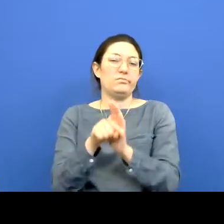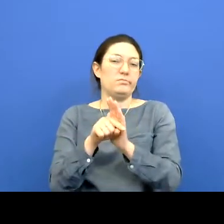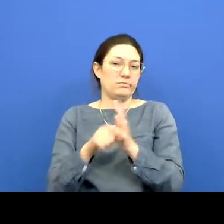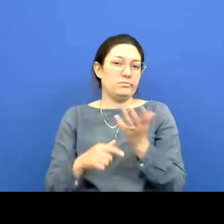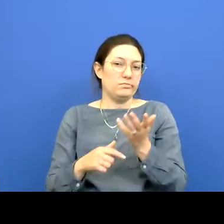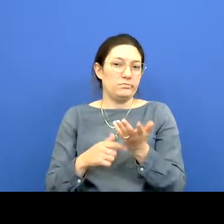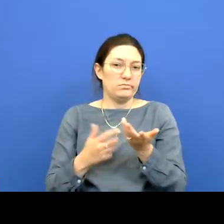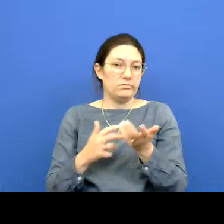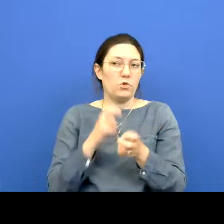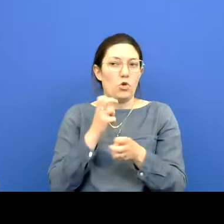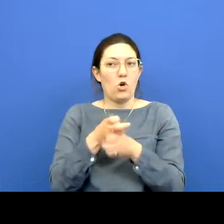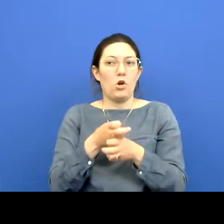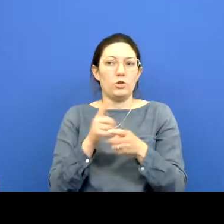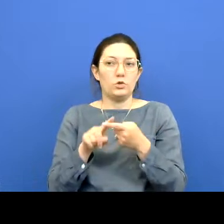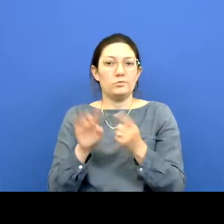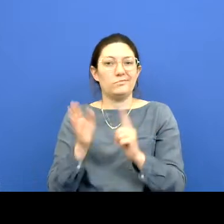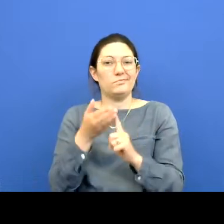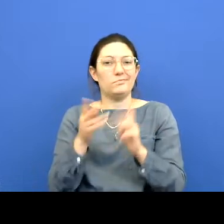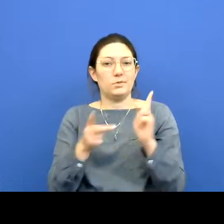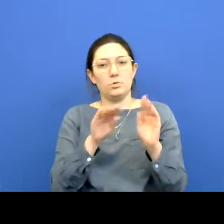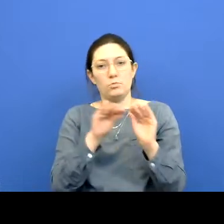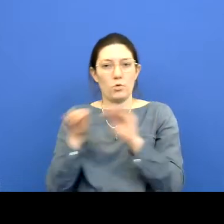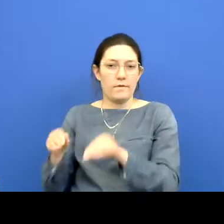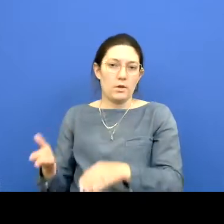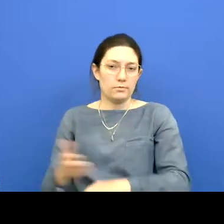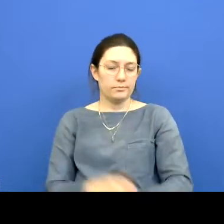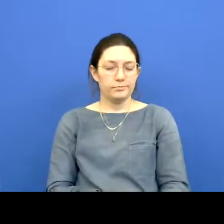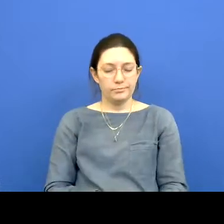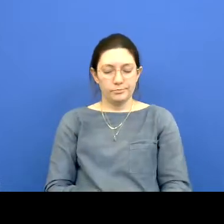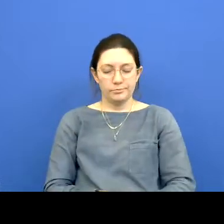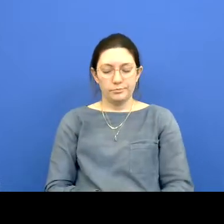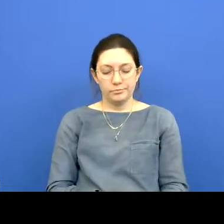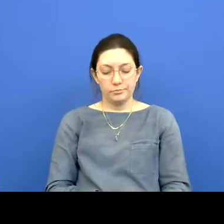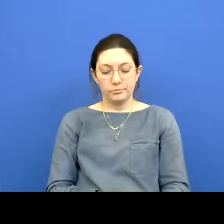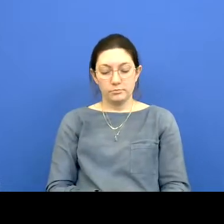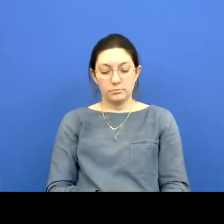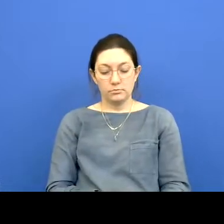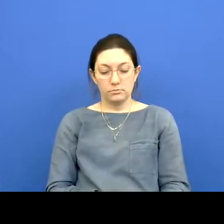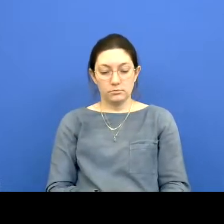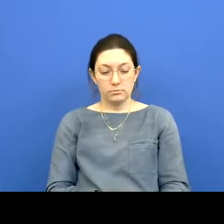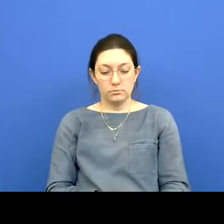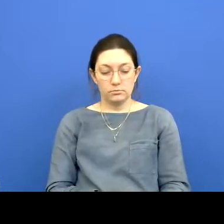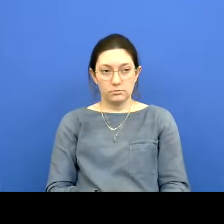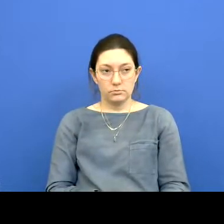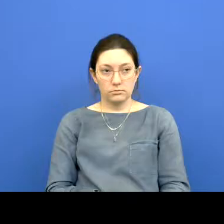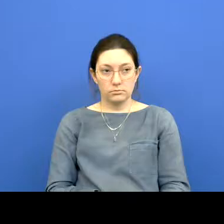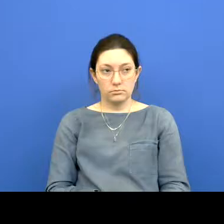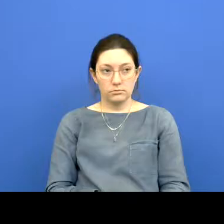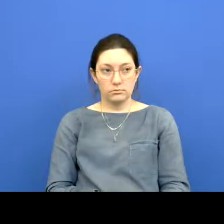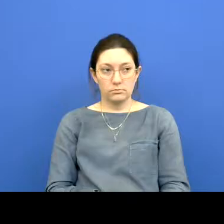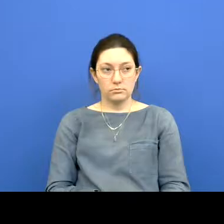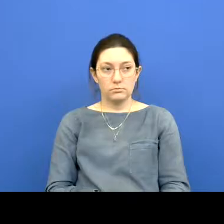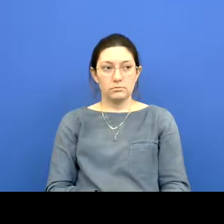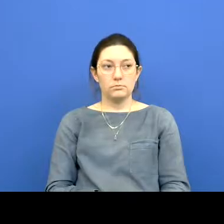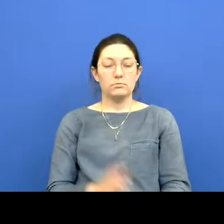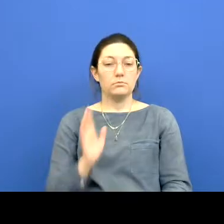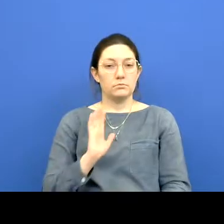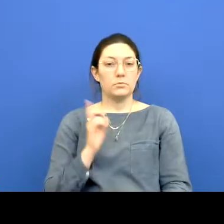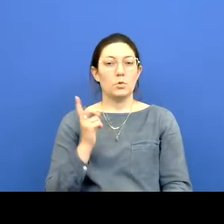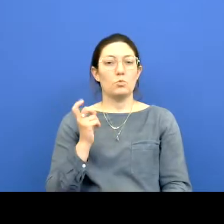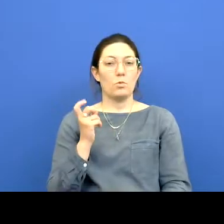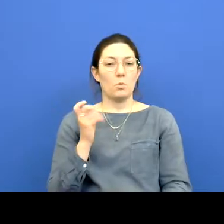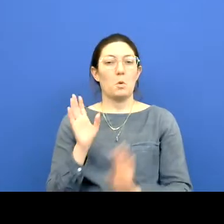they're going to have a little bit more difficult time developing it. There was one other potential use.